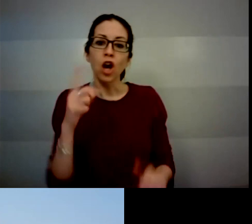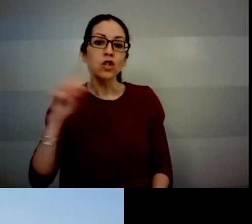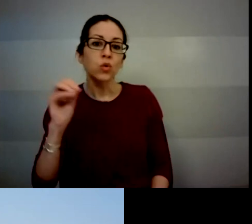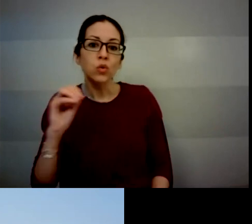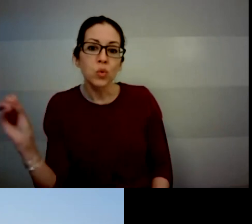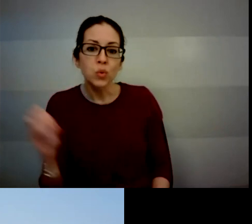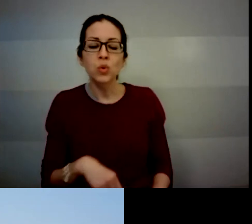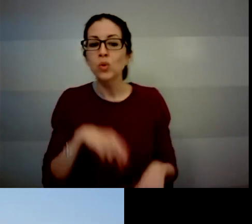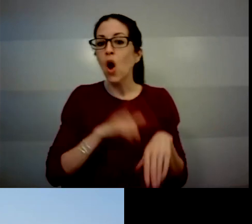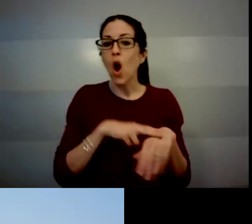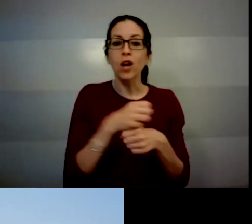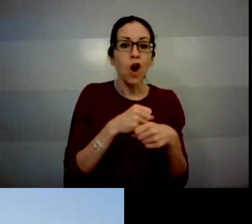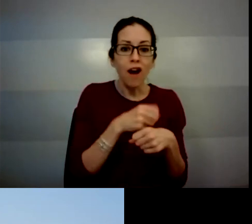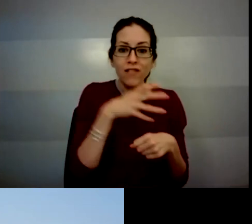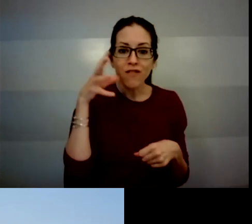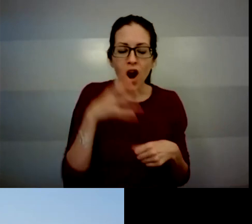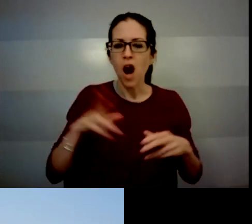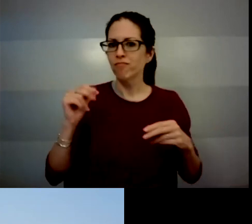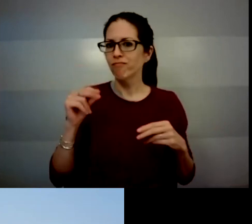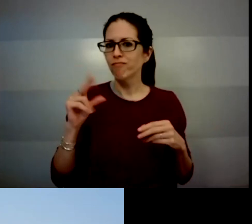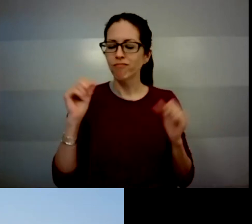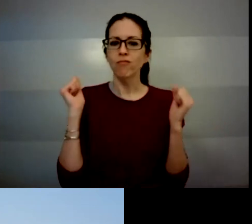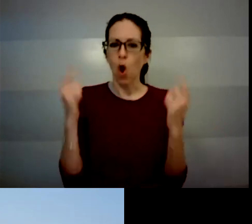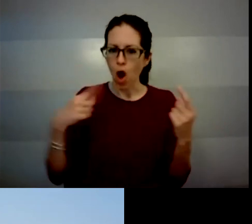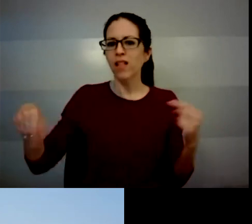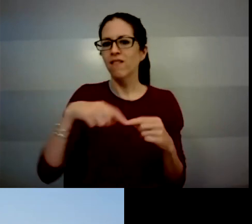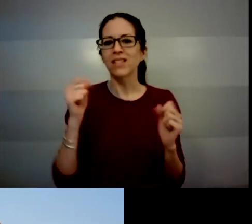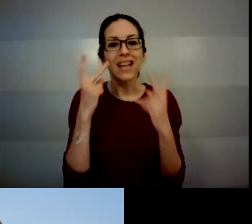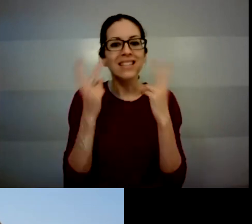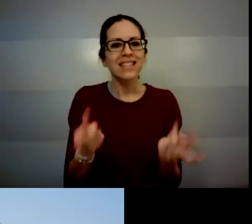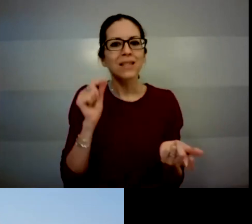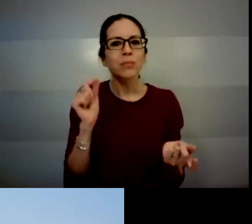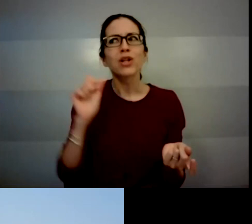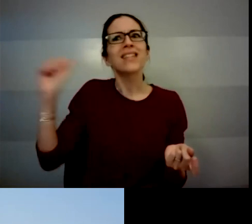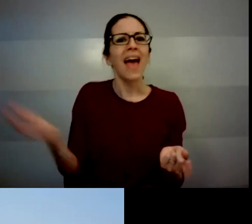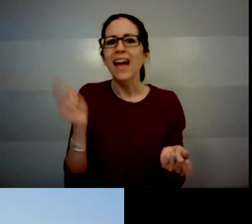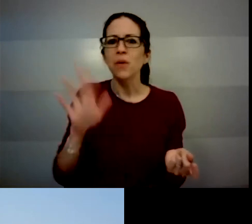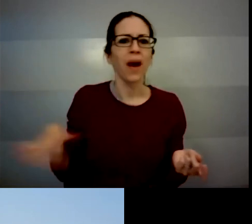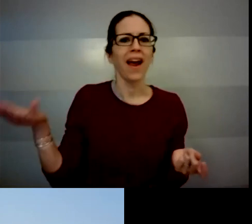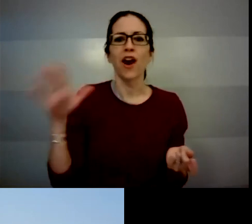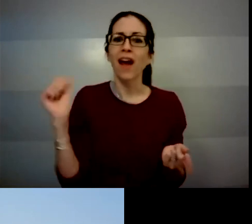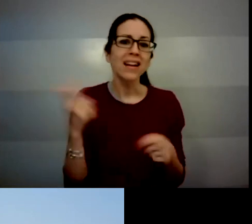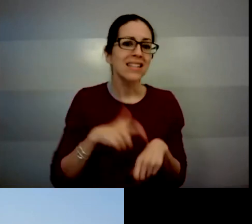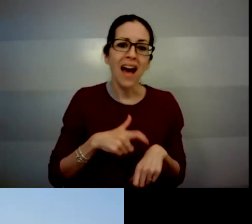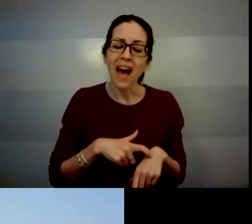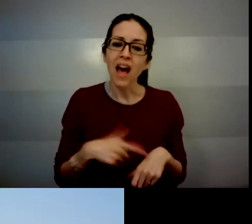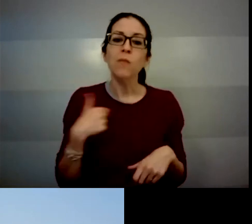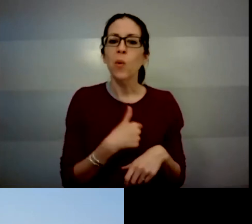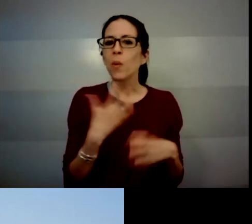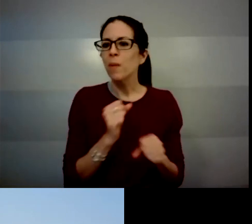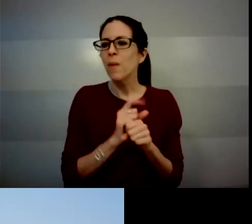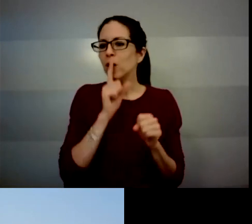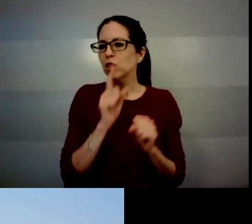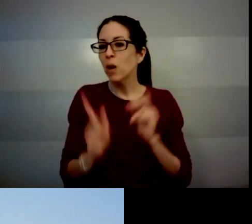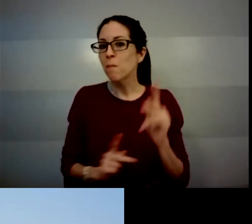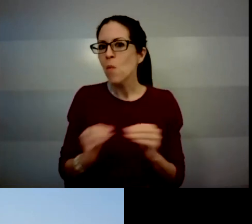on a coffee farm. All of us can see birds anywhere at any time. And we really want to make the field of bird watching